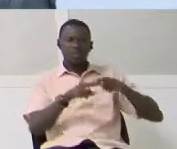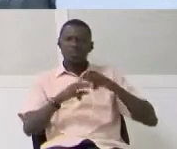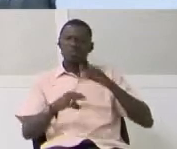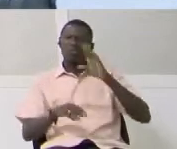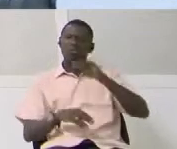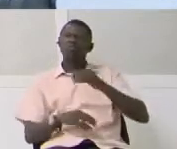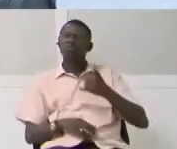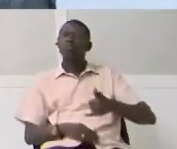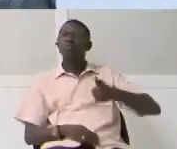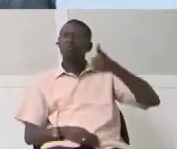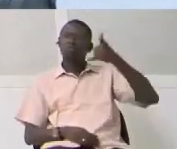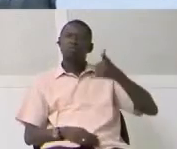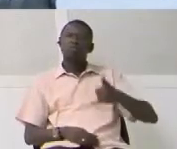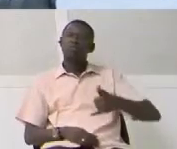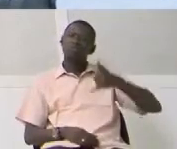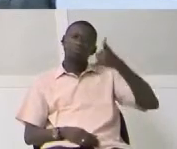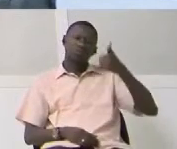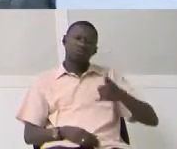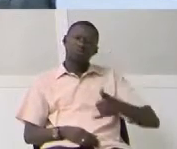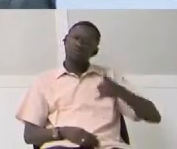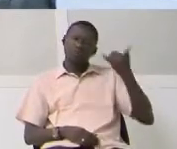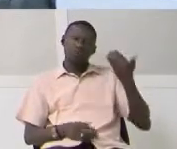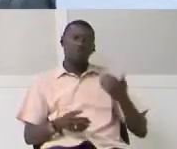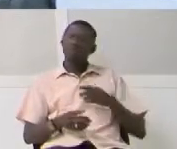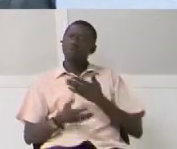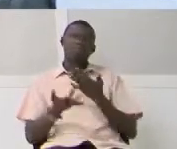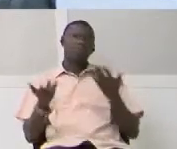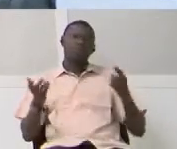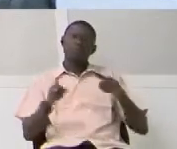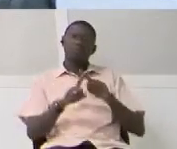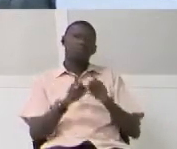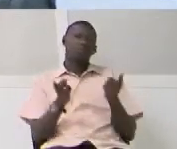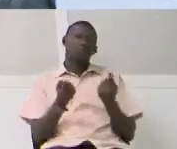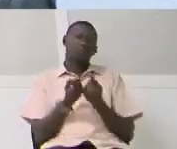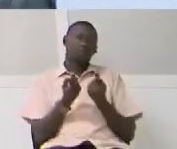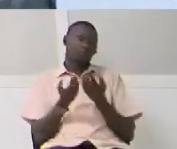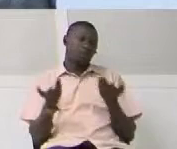attire. Wow, and other things. And it's